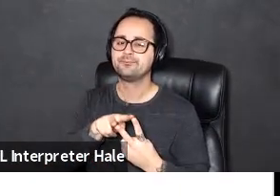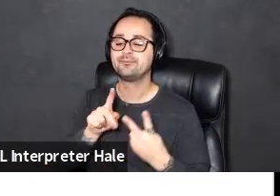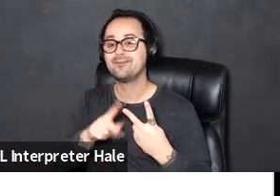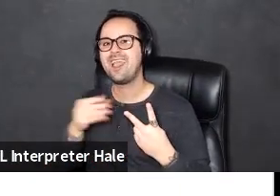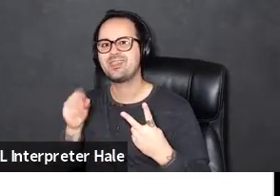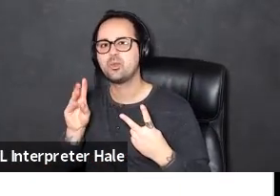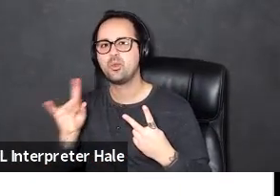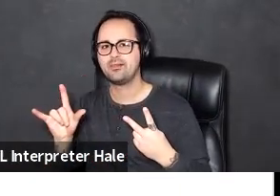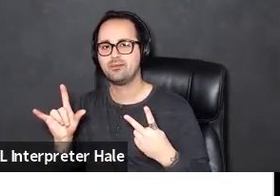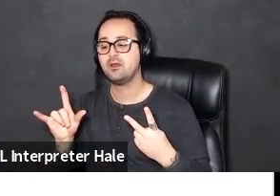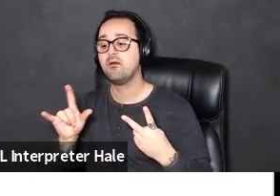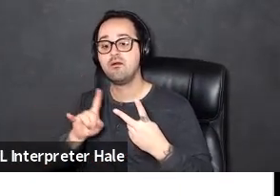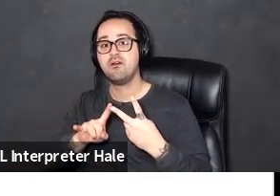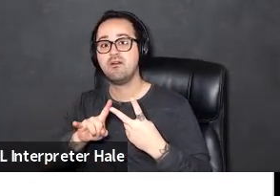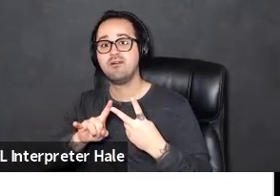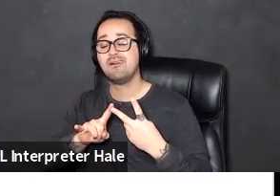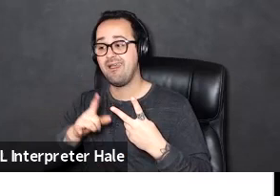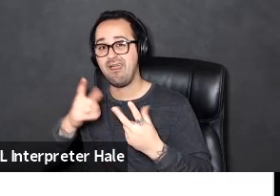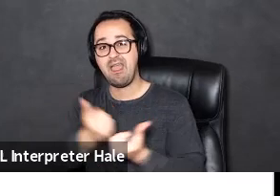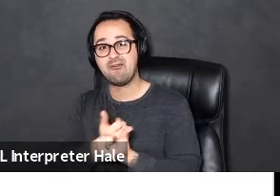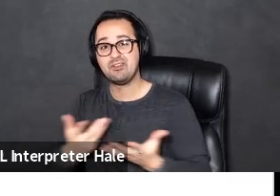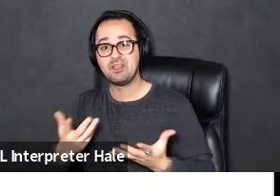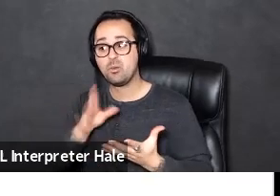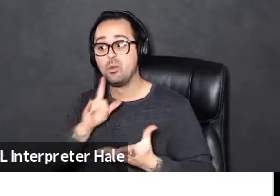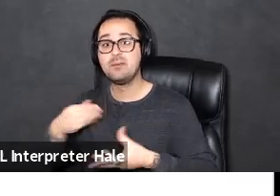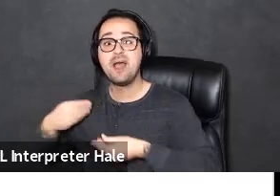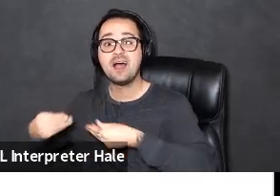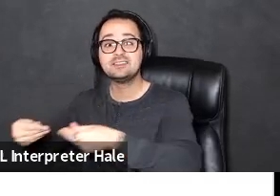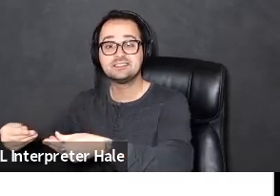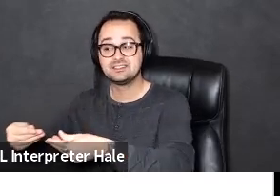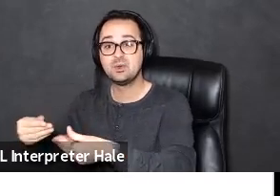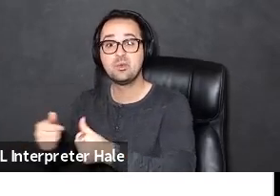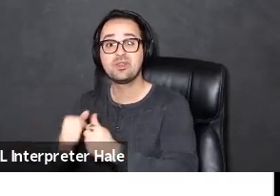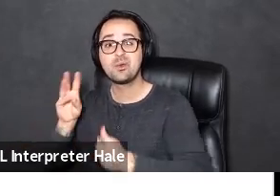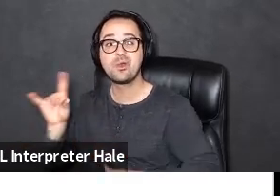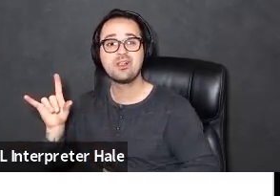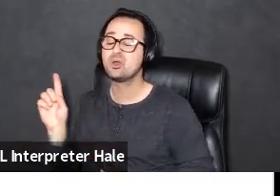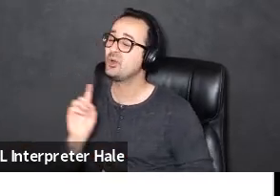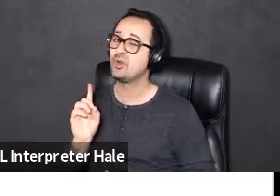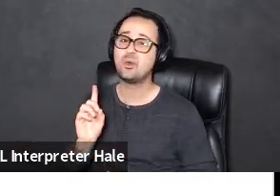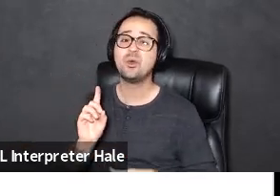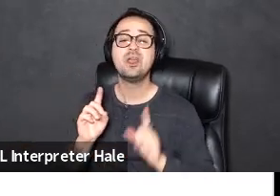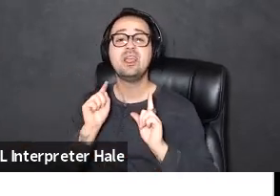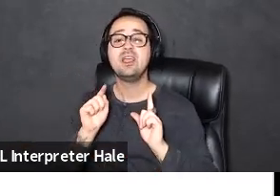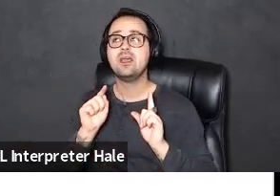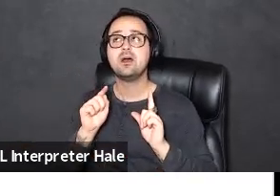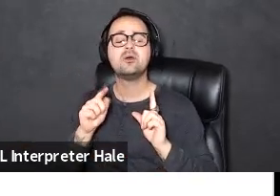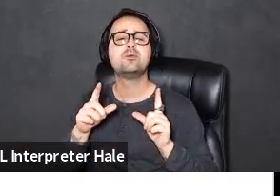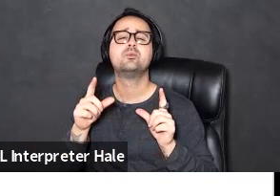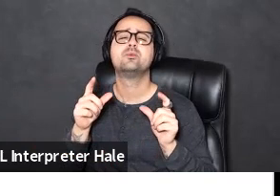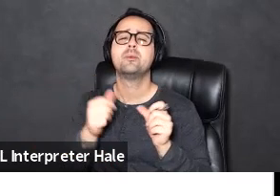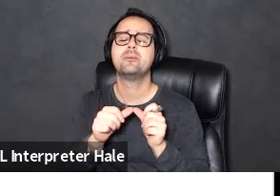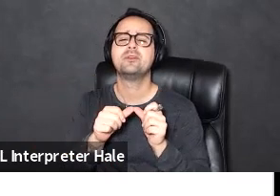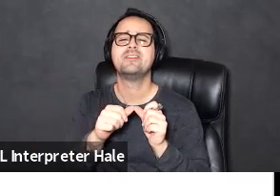every asset passes by a will. You have it, and if you take nothing else away from today, other than you should